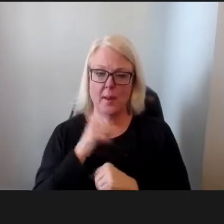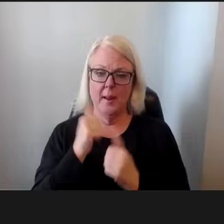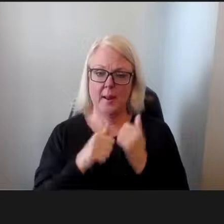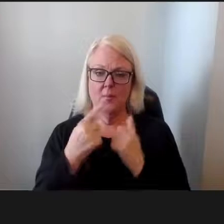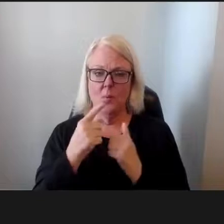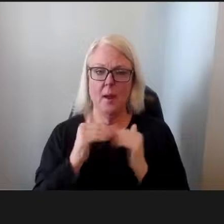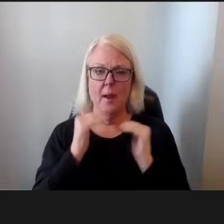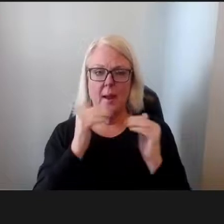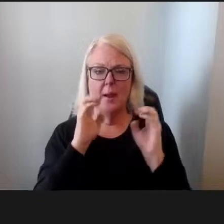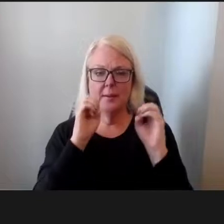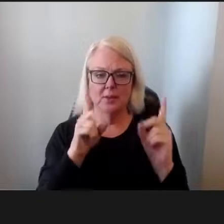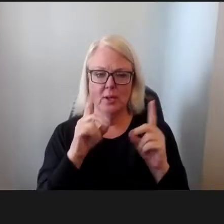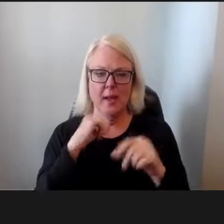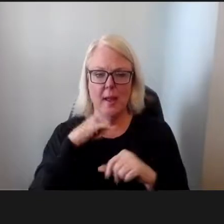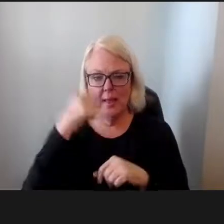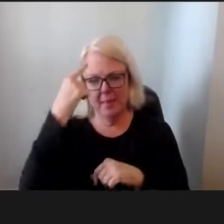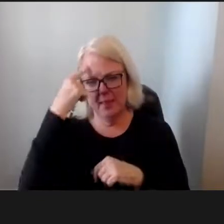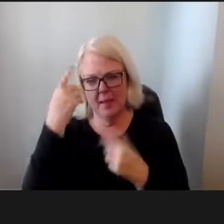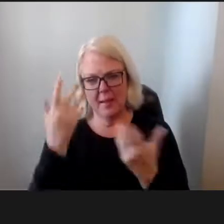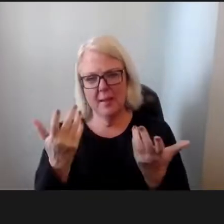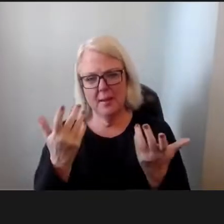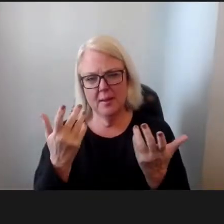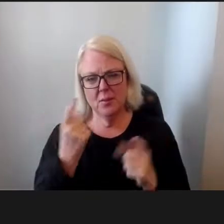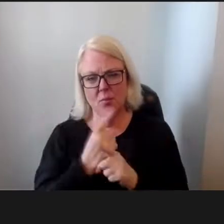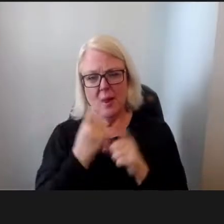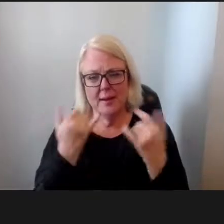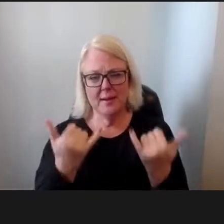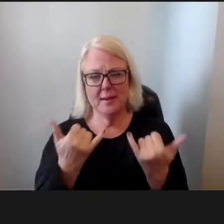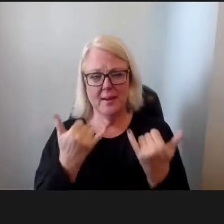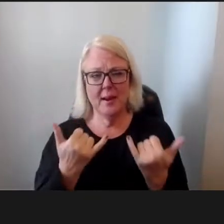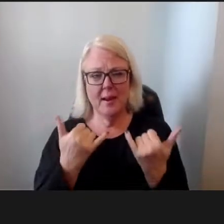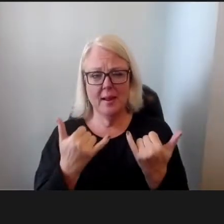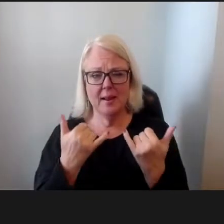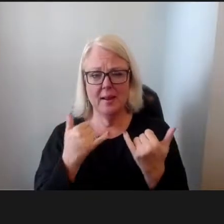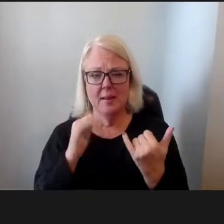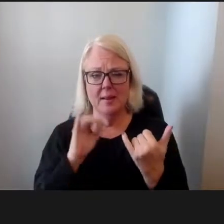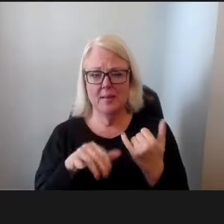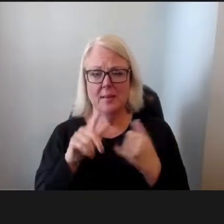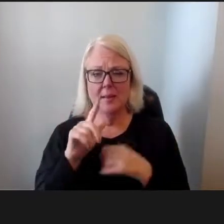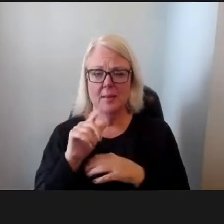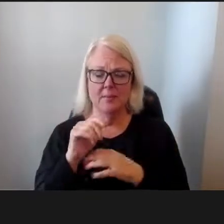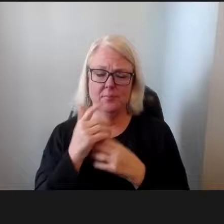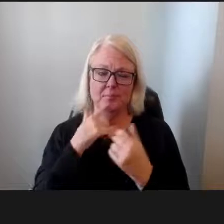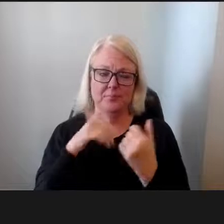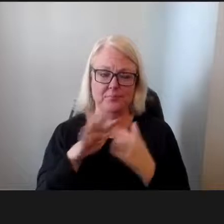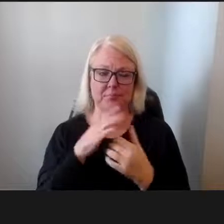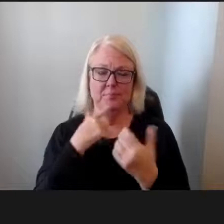higher education, I think right now the landscape is pretty bleak.